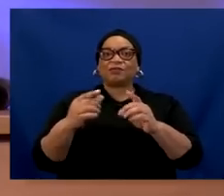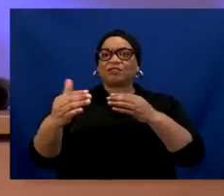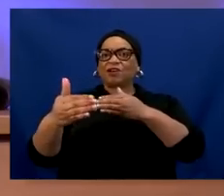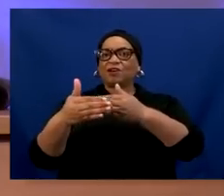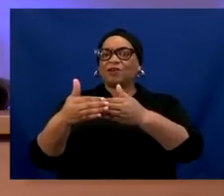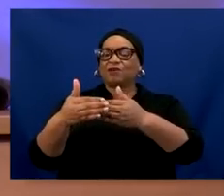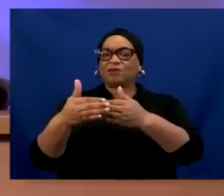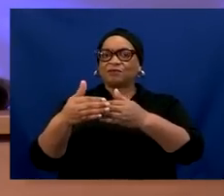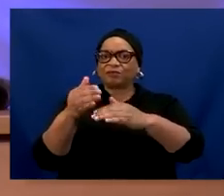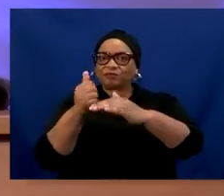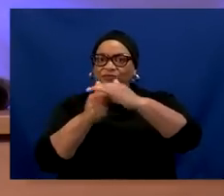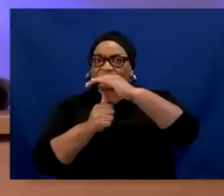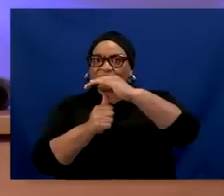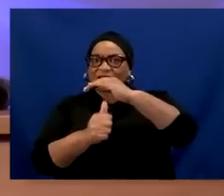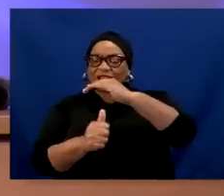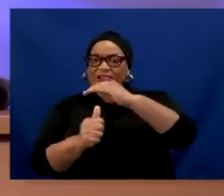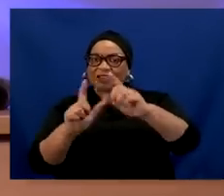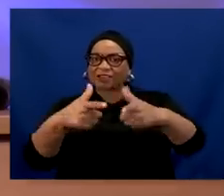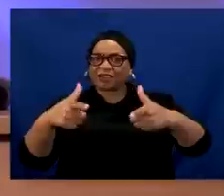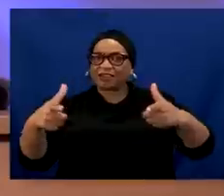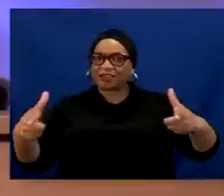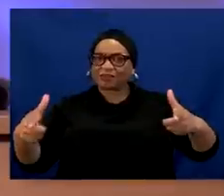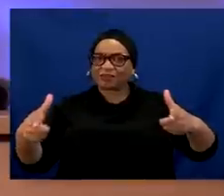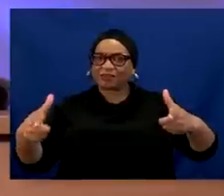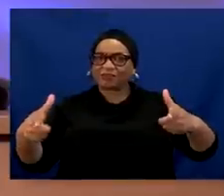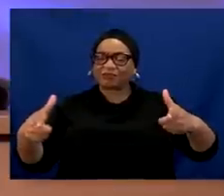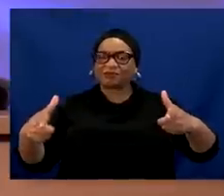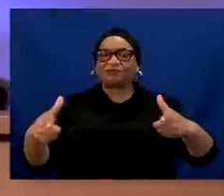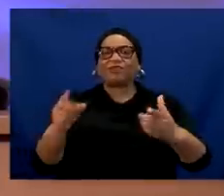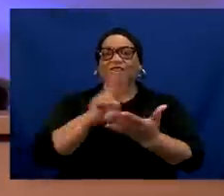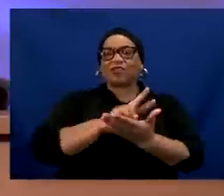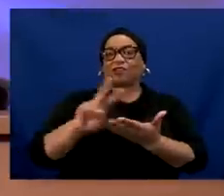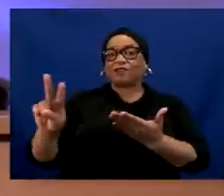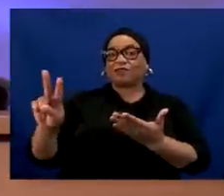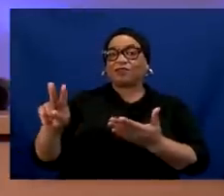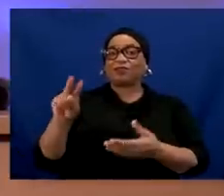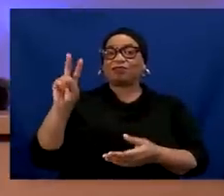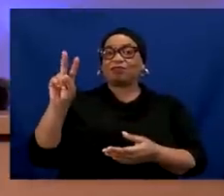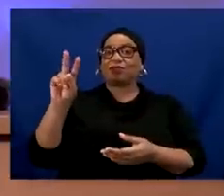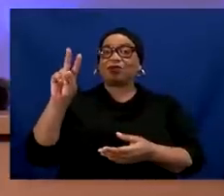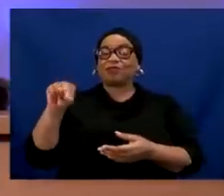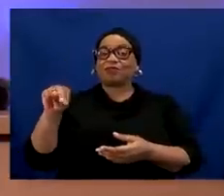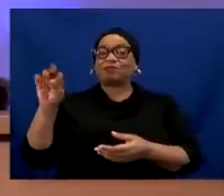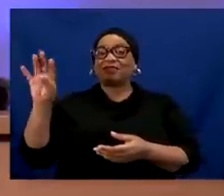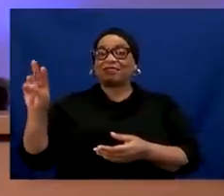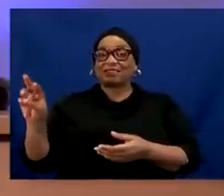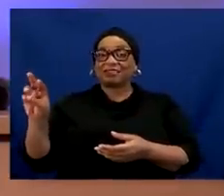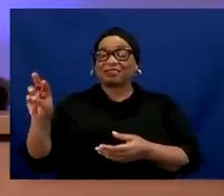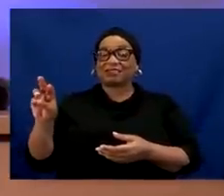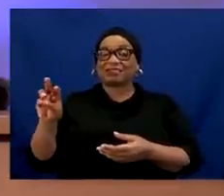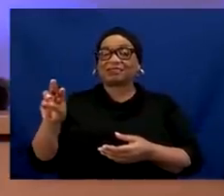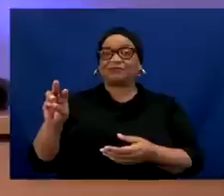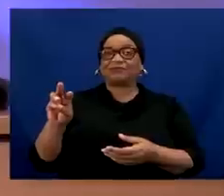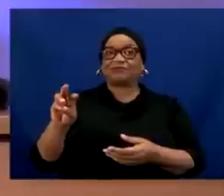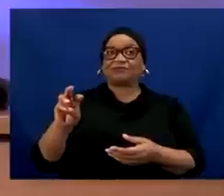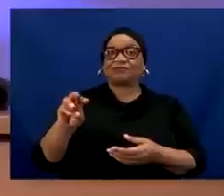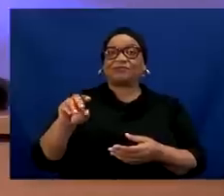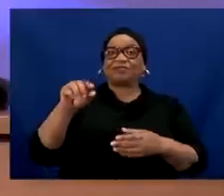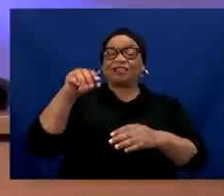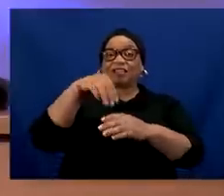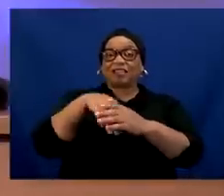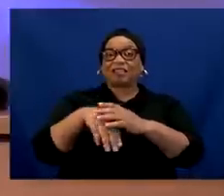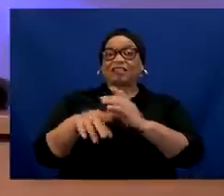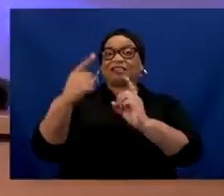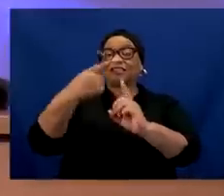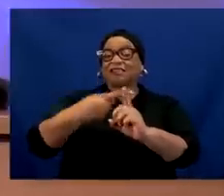It was almost covert language. But let me give it to you again. Verse 26, the first three words of New International Version says, in the